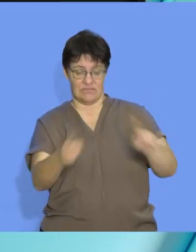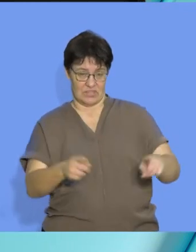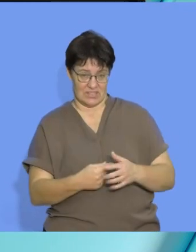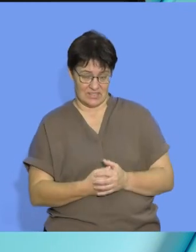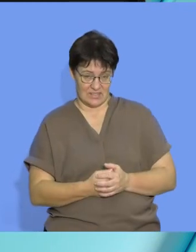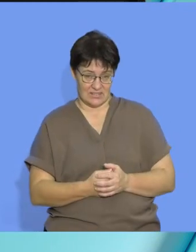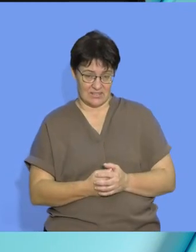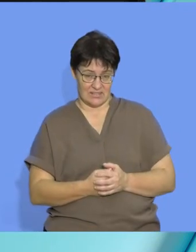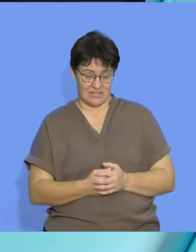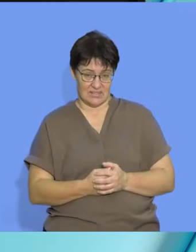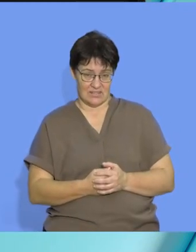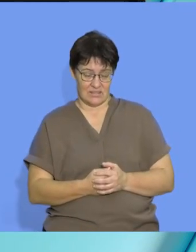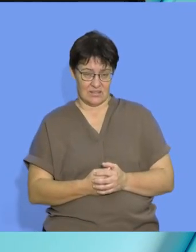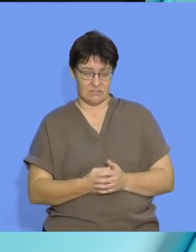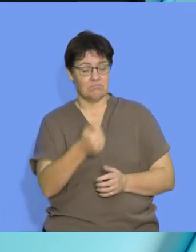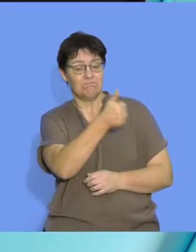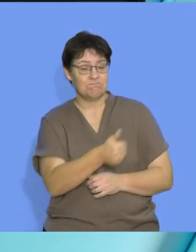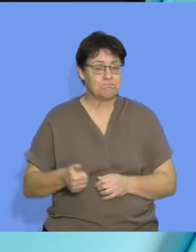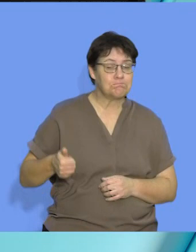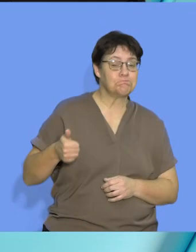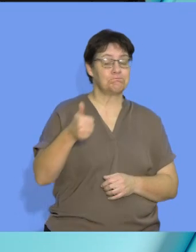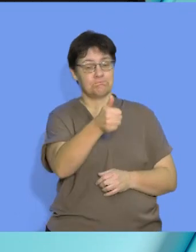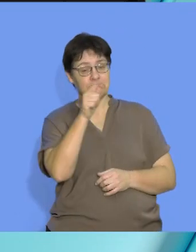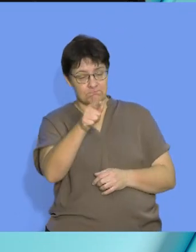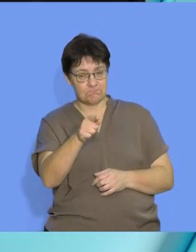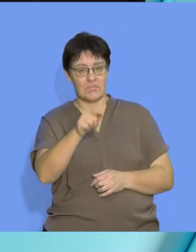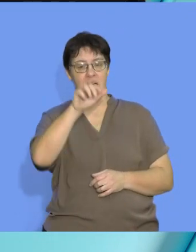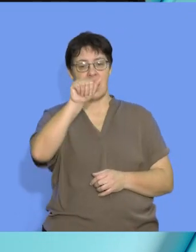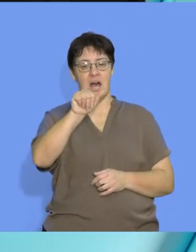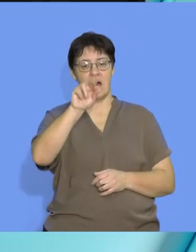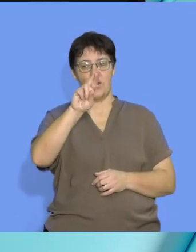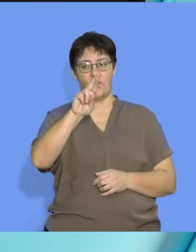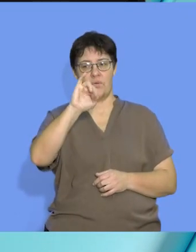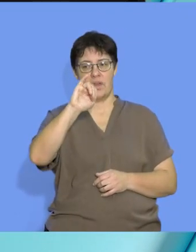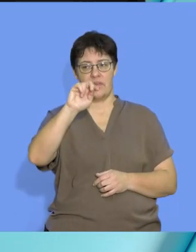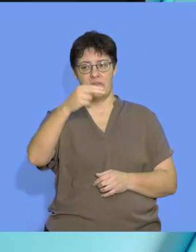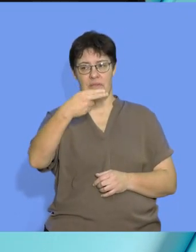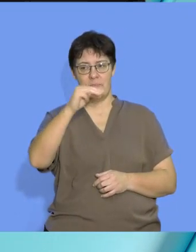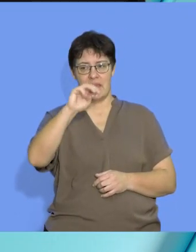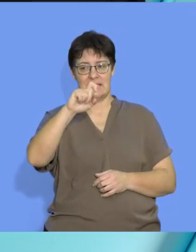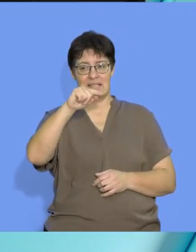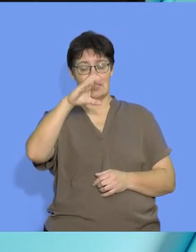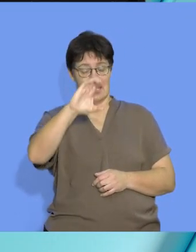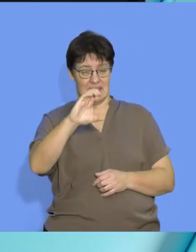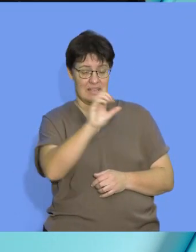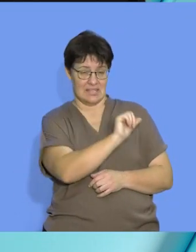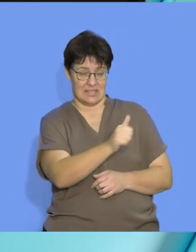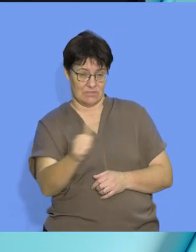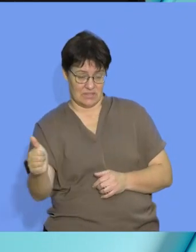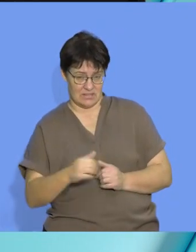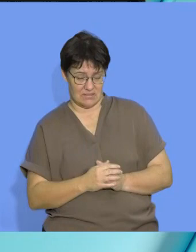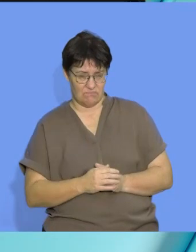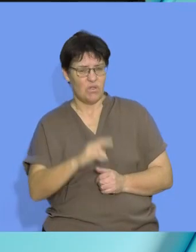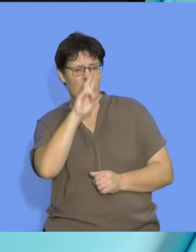is the main property of an arithmetic sequence. Let's have a look at the actual